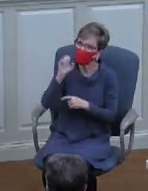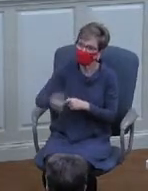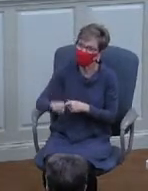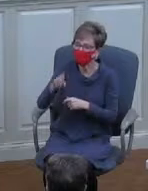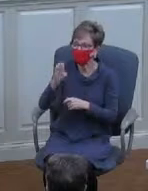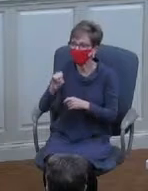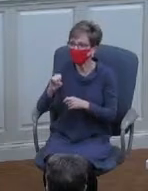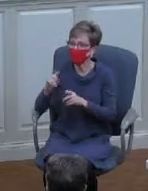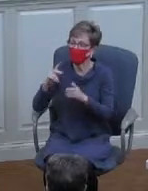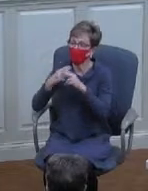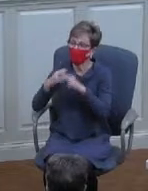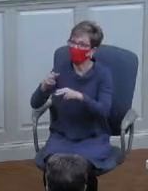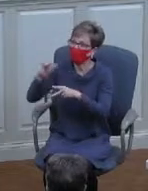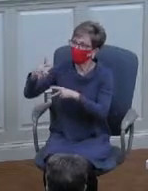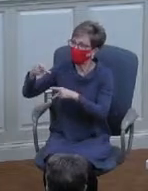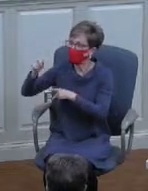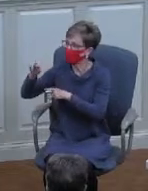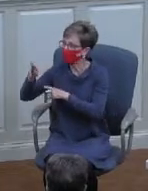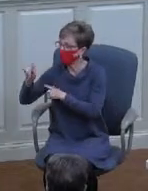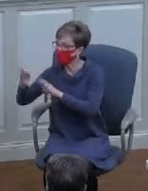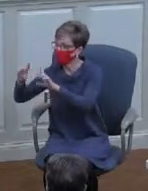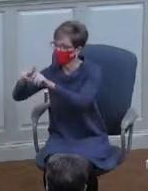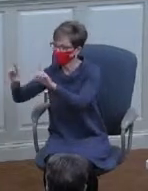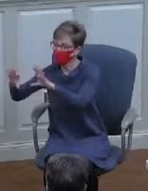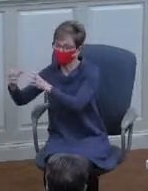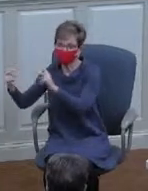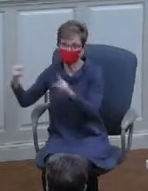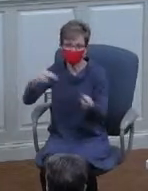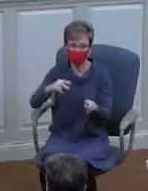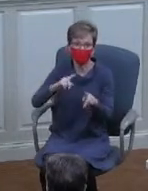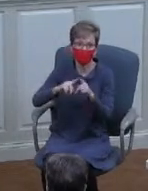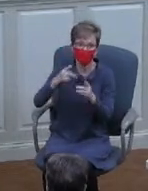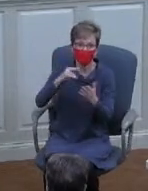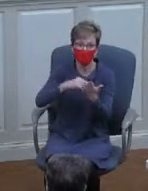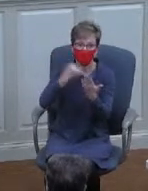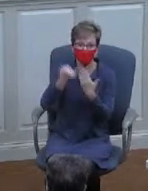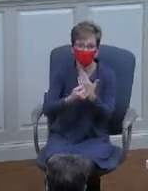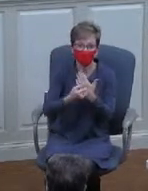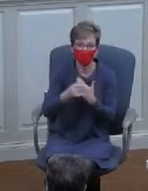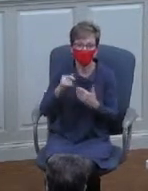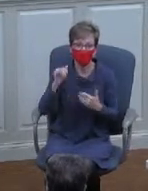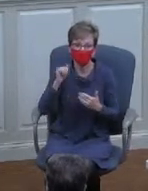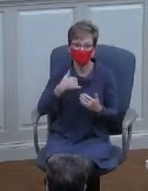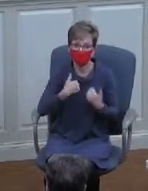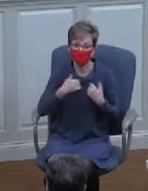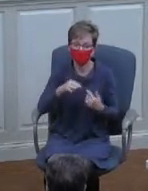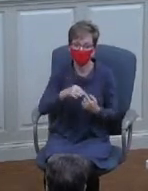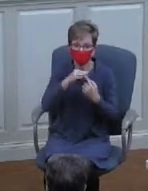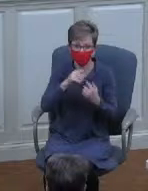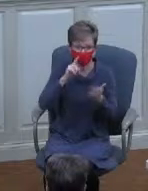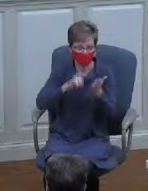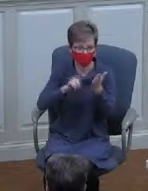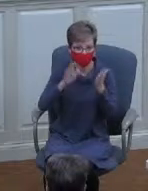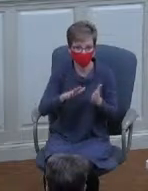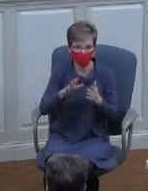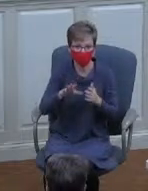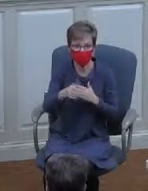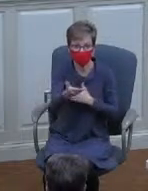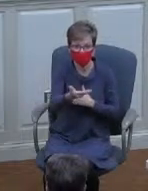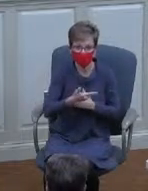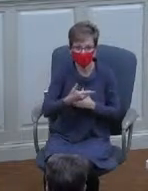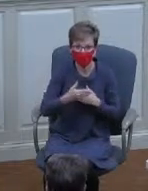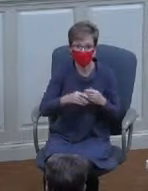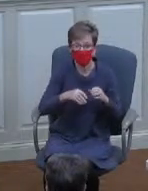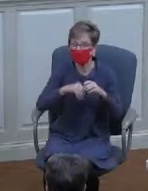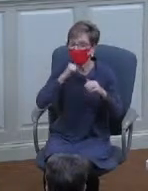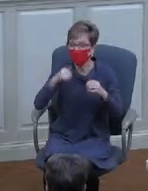even at the state with the projects I was working on all our architectural projects that had buildings, the special inspector was hired outside of the design